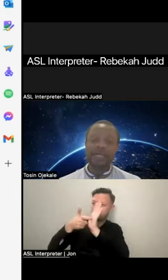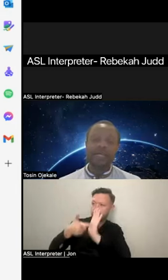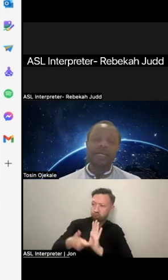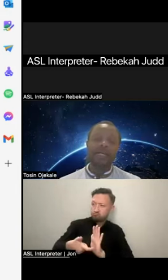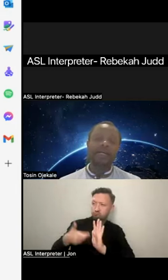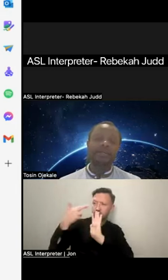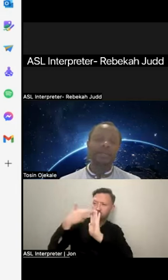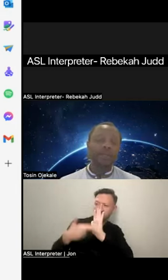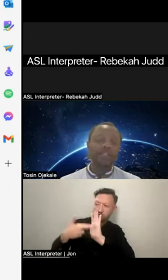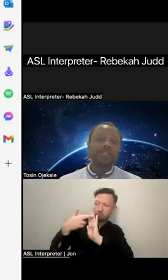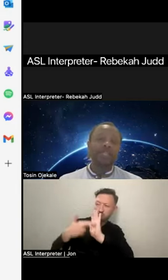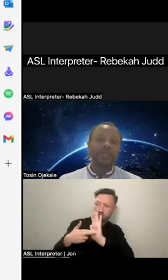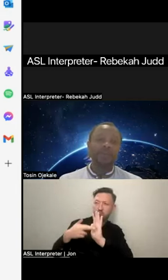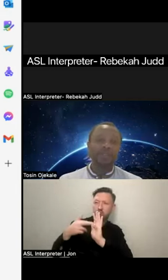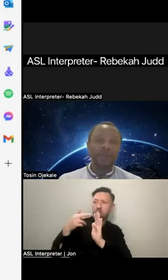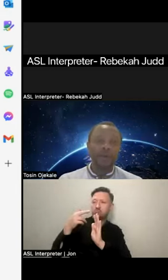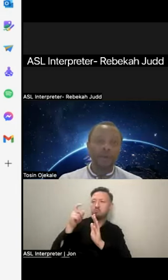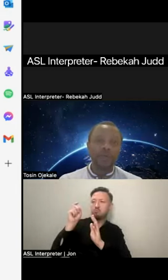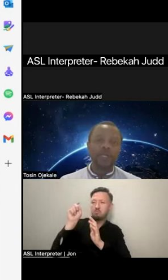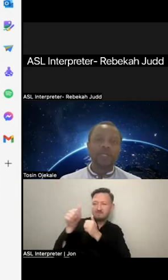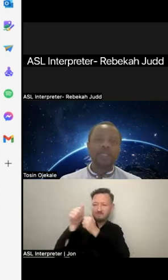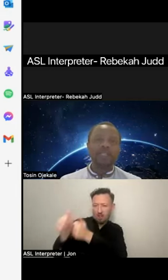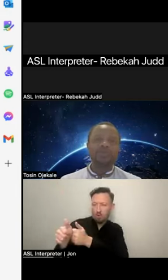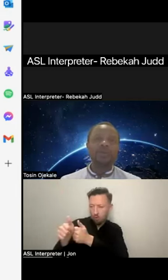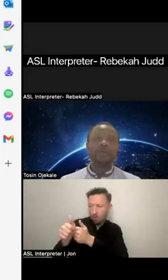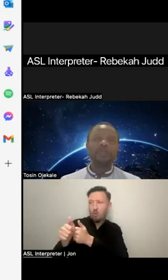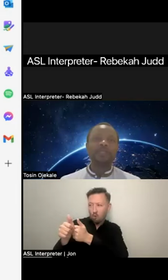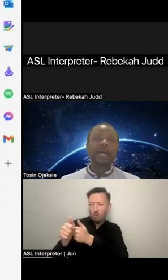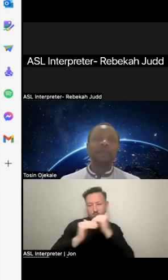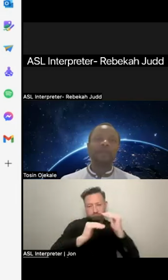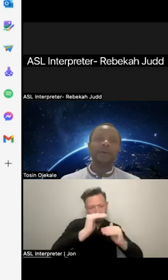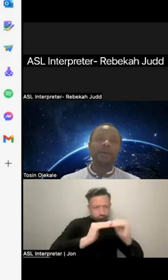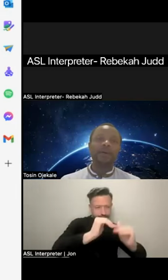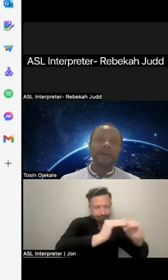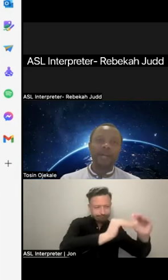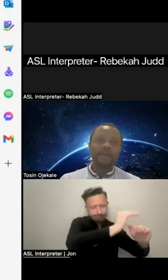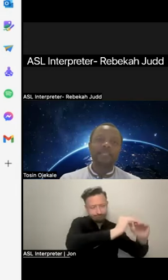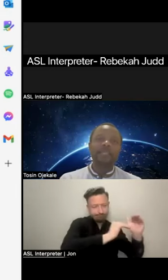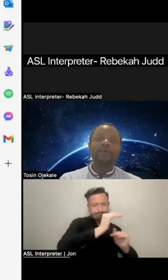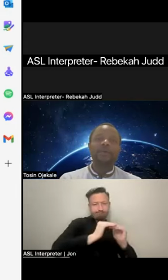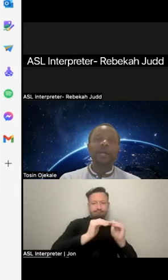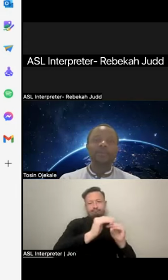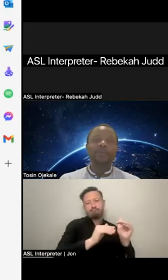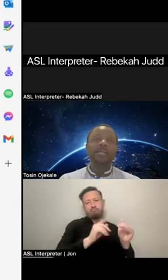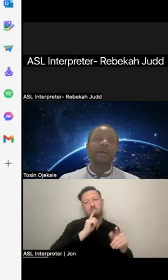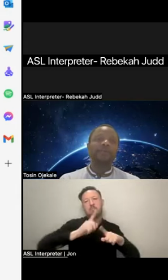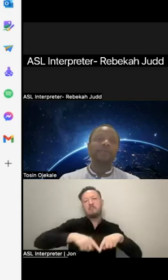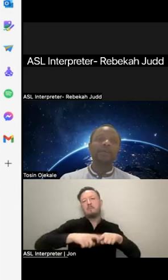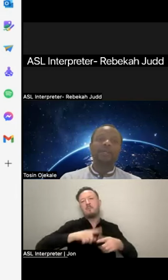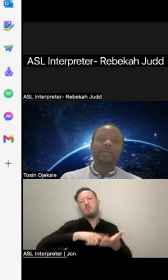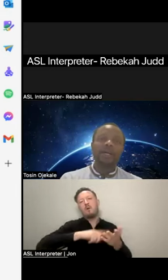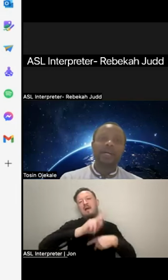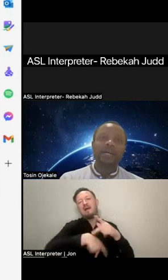certain regulations that you must follow in terms of the type of firefighting equipment you must